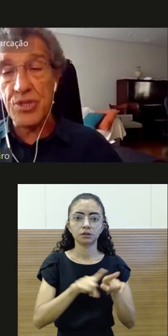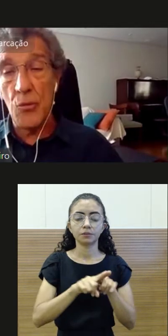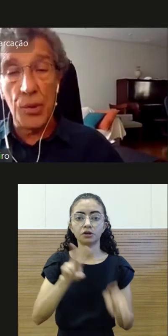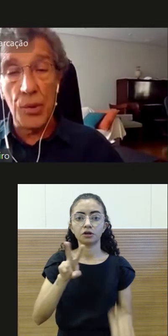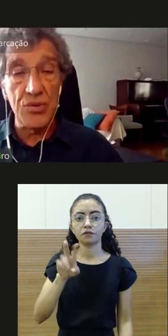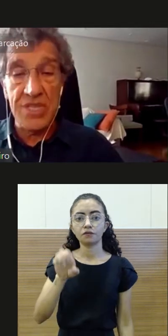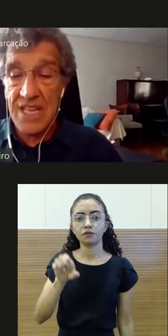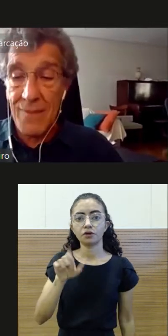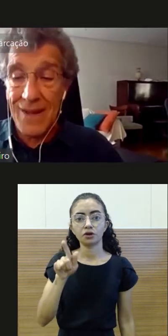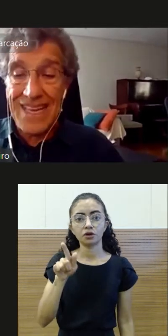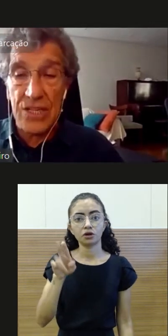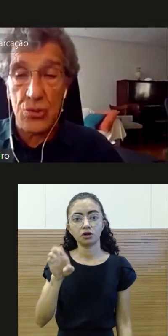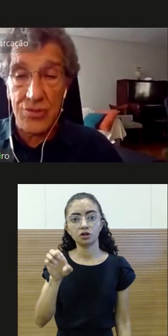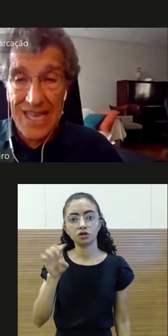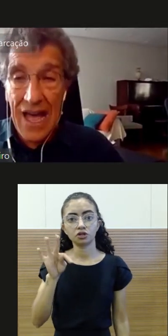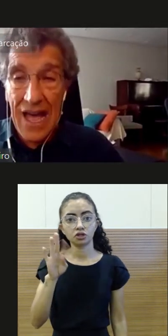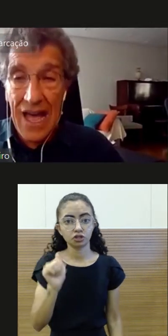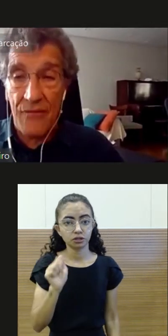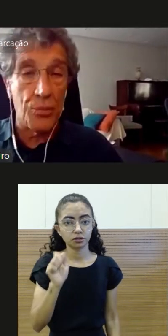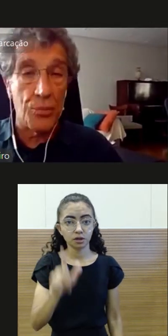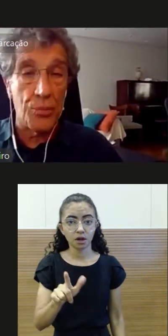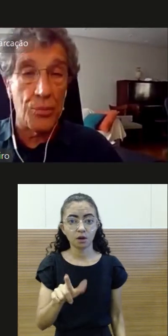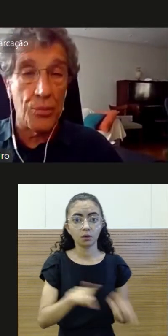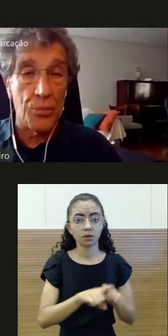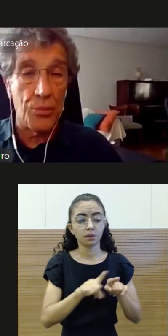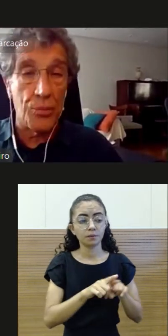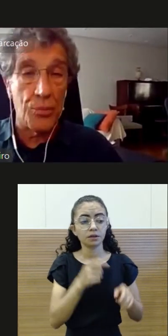mostly from vegetable sources, and